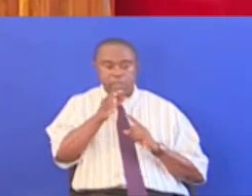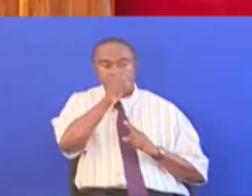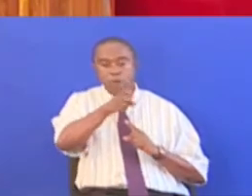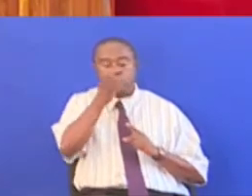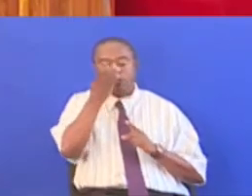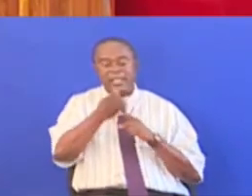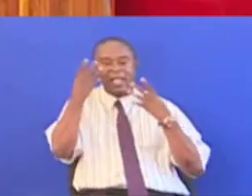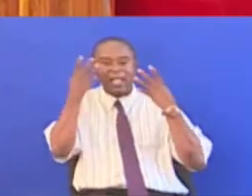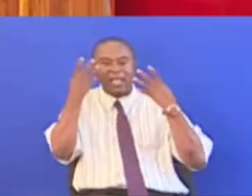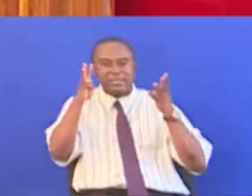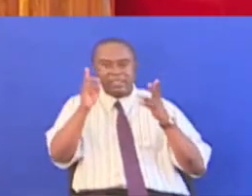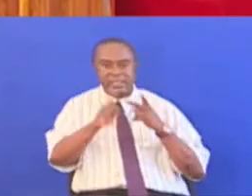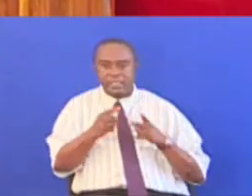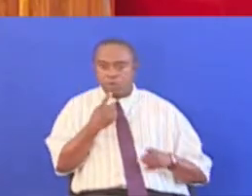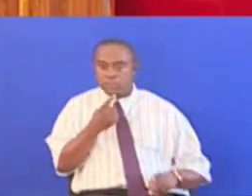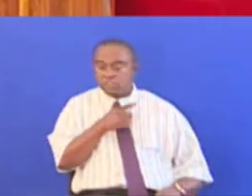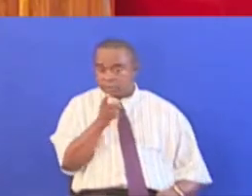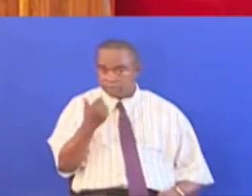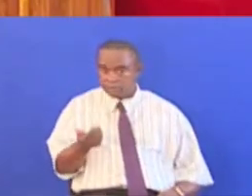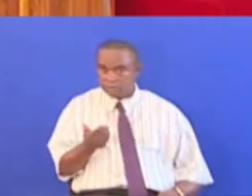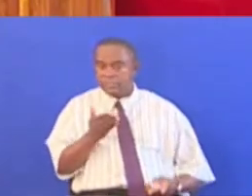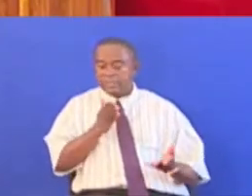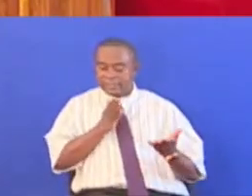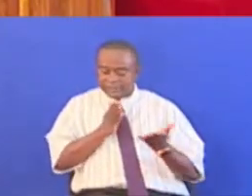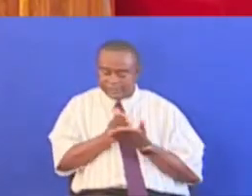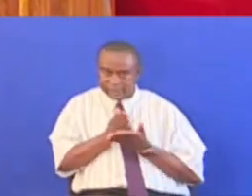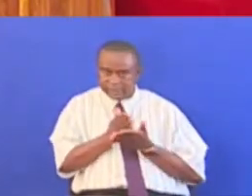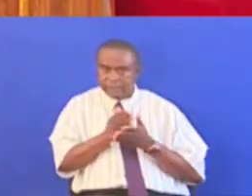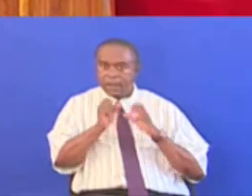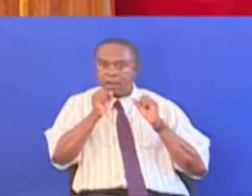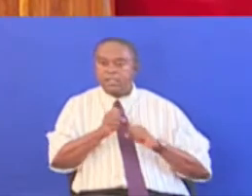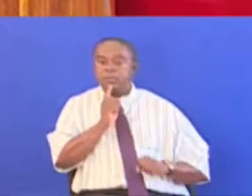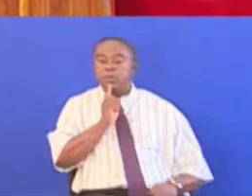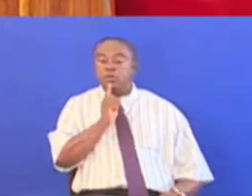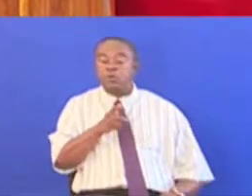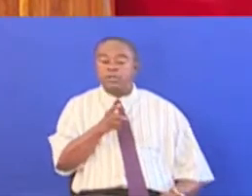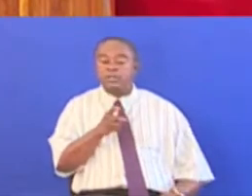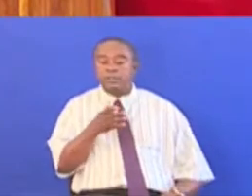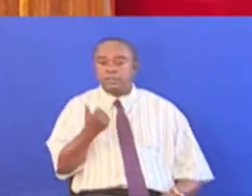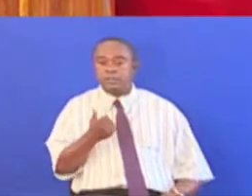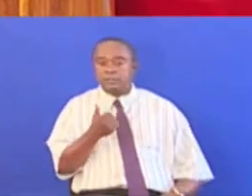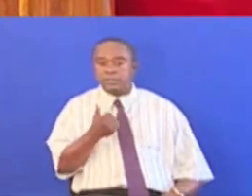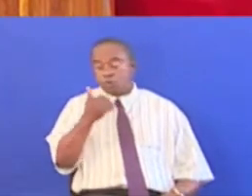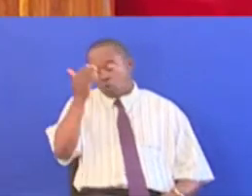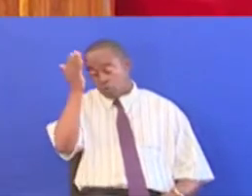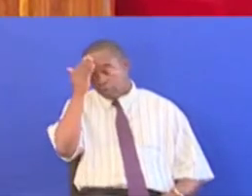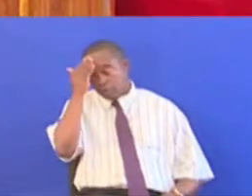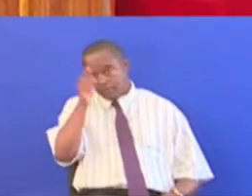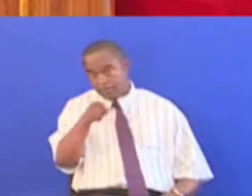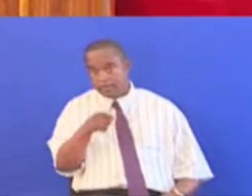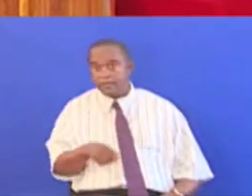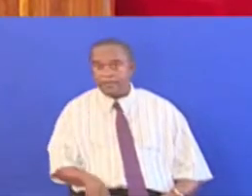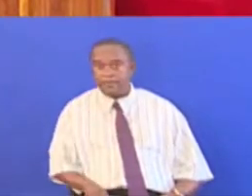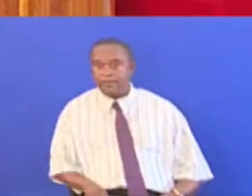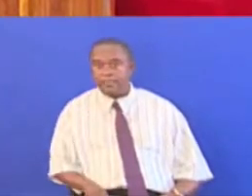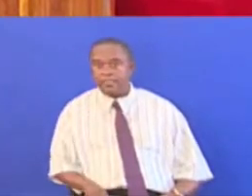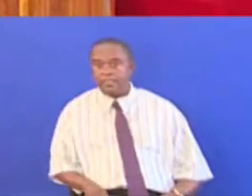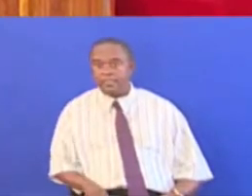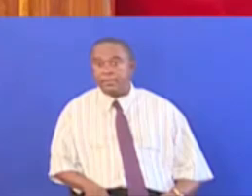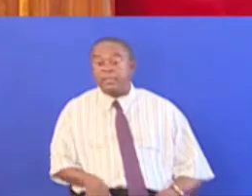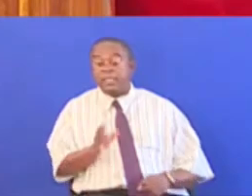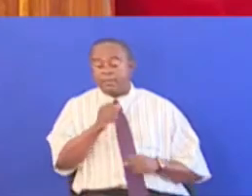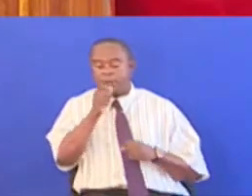Tanganyika, say loyalty to the country is going to be the basis of determining the citizenship